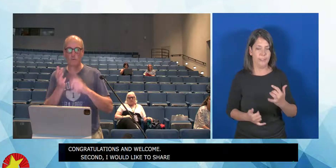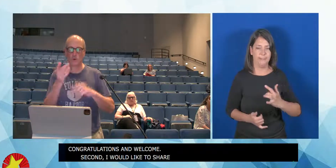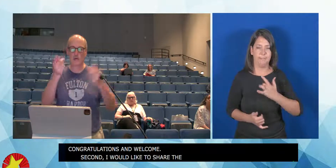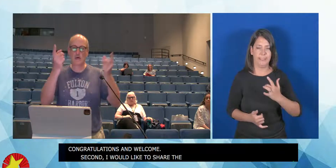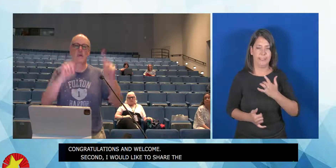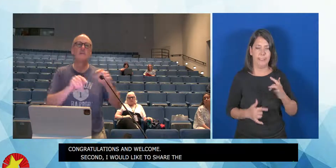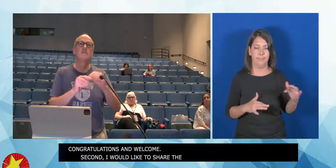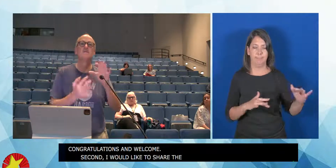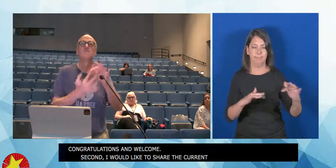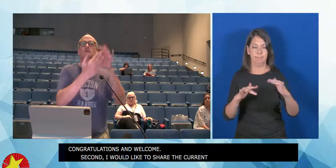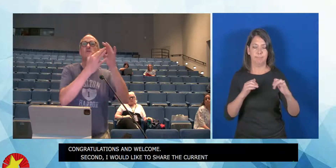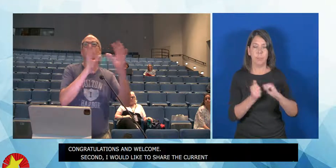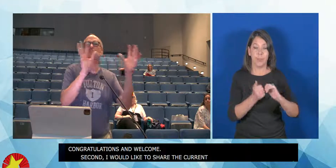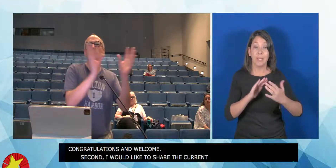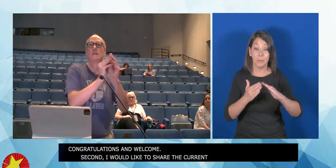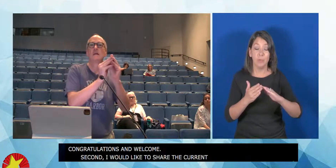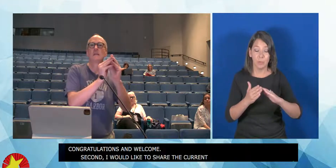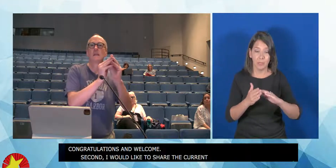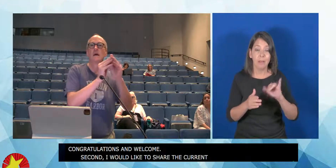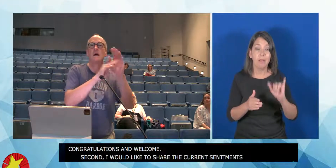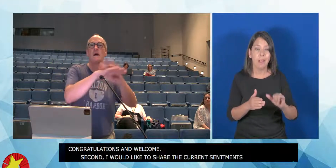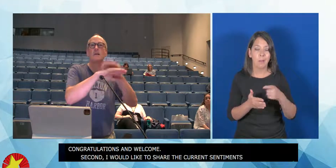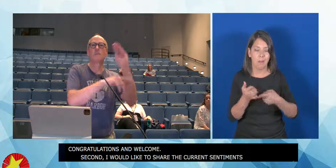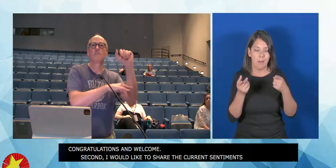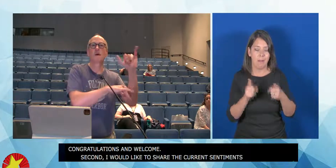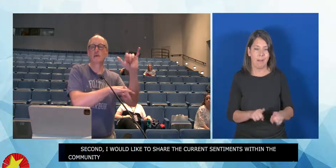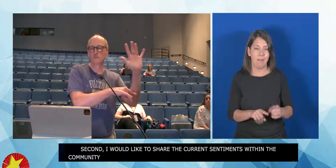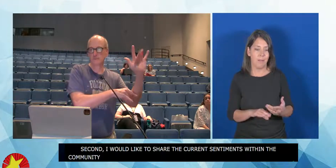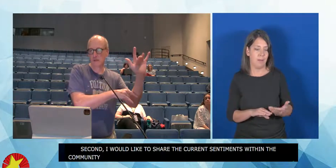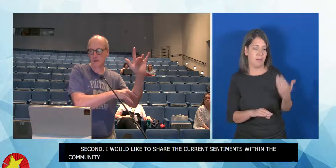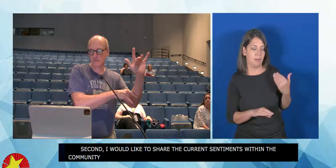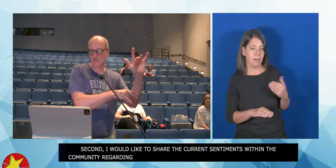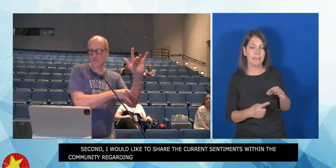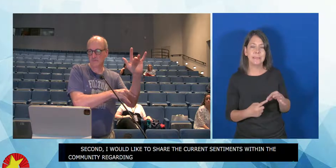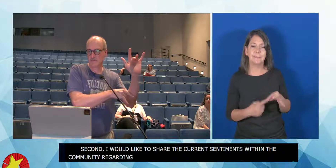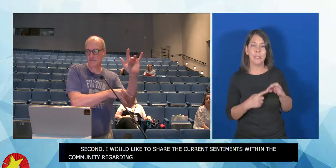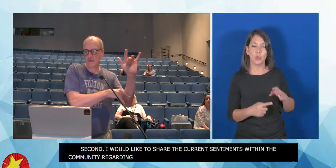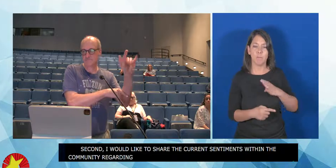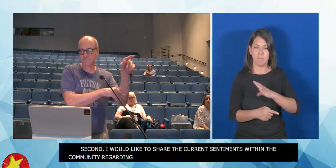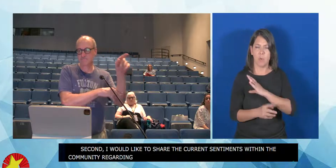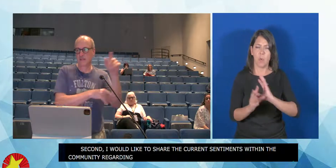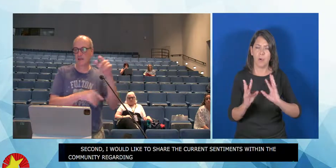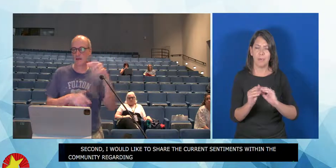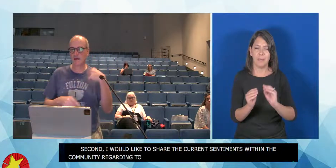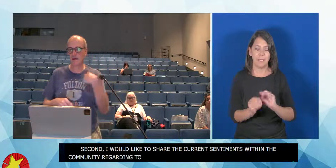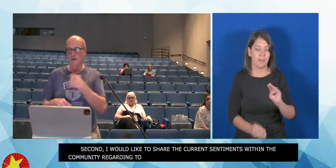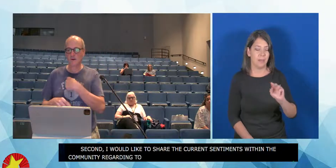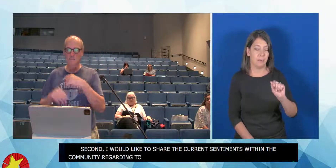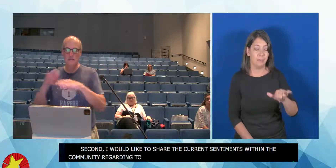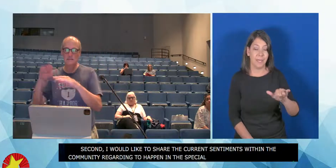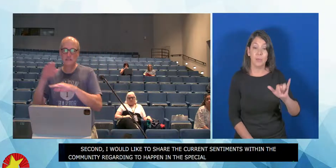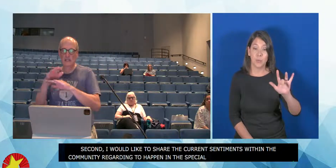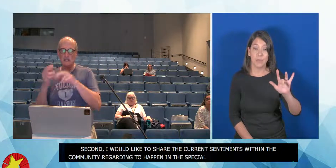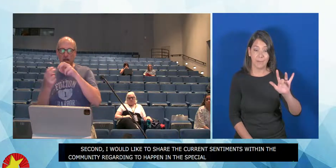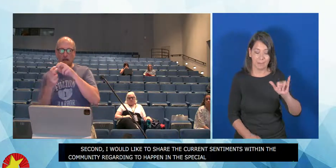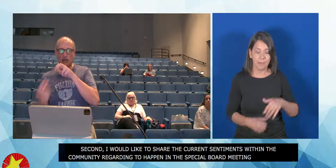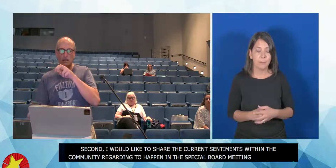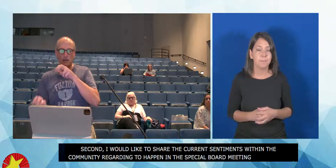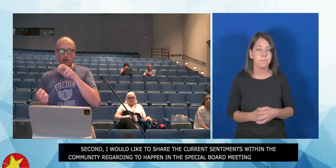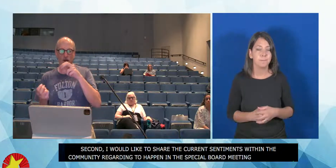within the community regarding what happened in this special board meeting that occurred on May 25th.